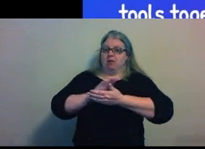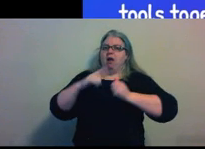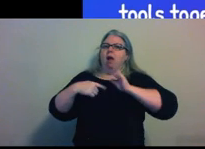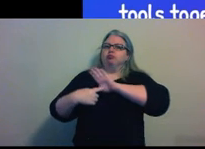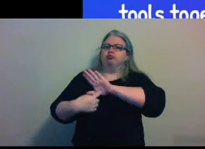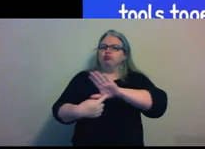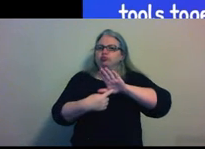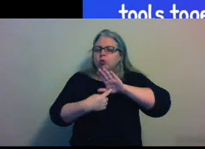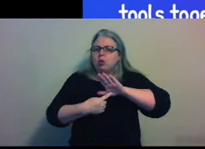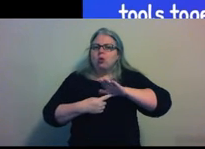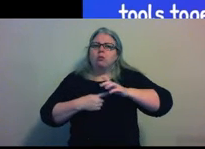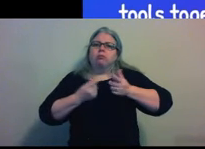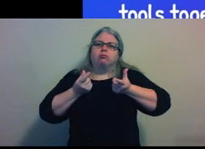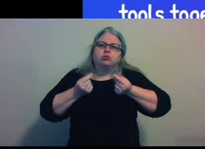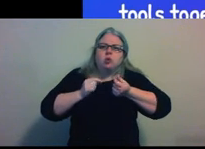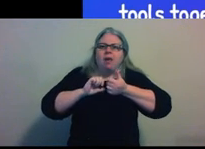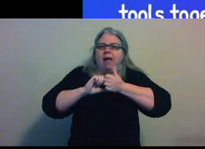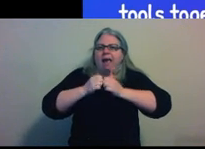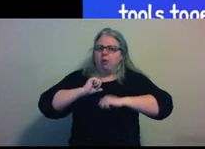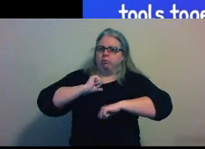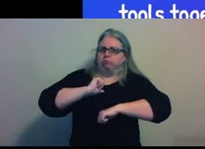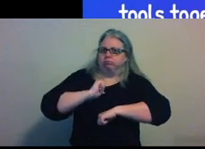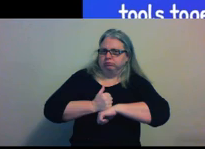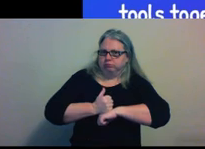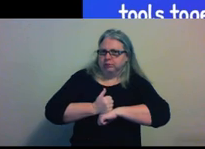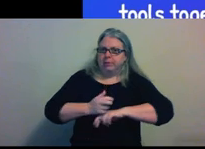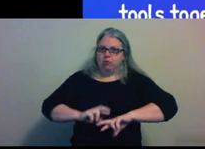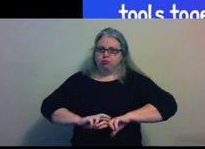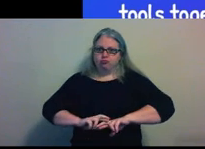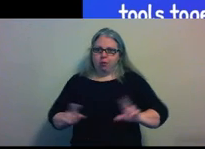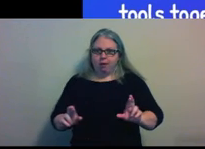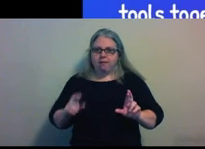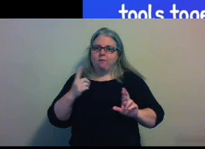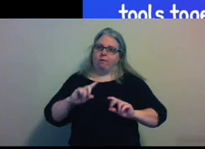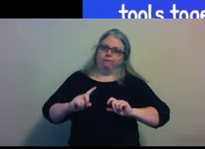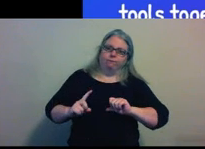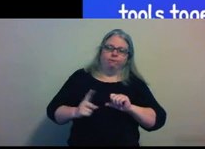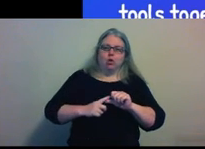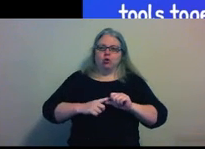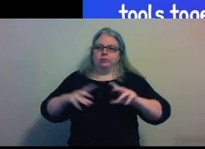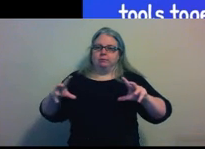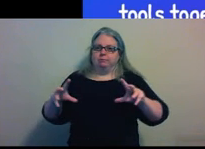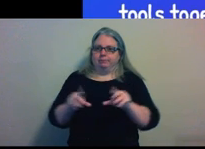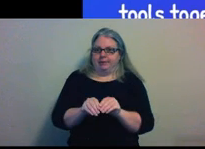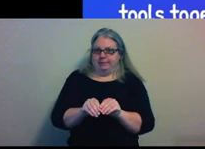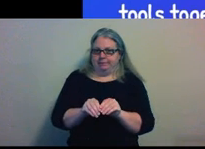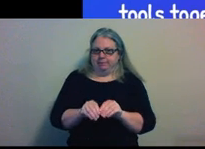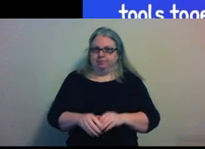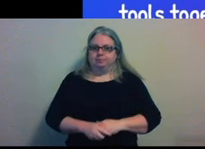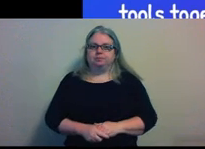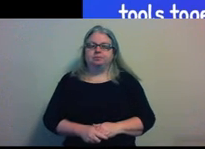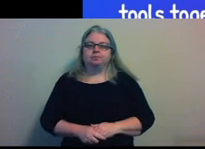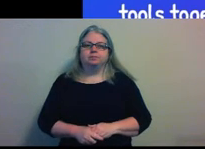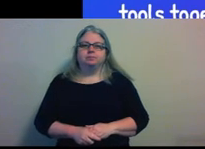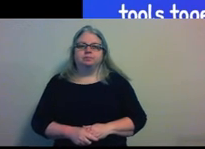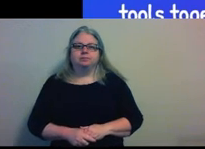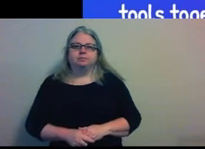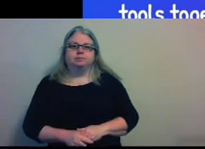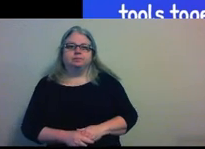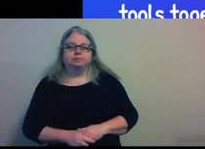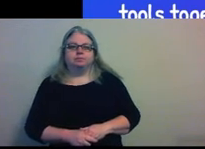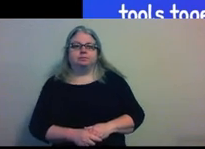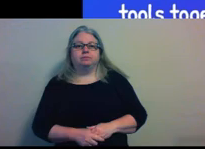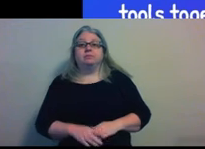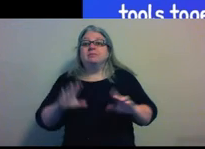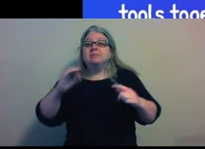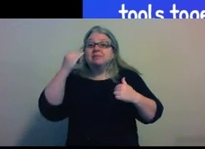going to show you all the different steps that you'll need to take in order to be prepared for our first Blackboard collaboration session. If I'm